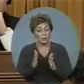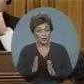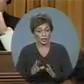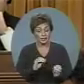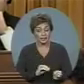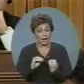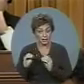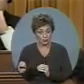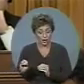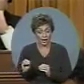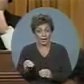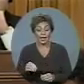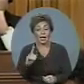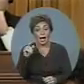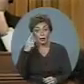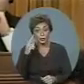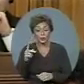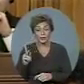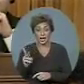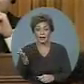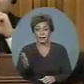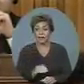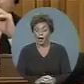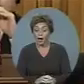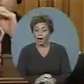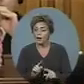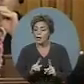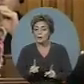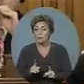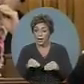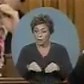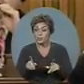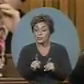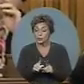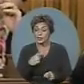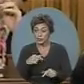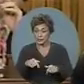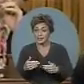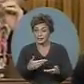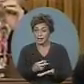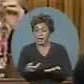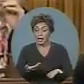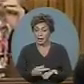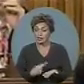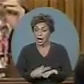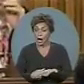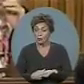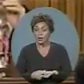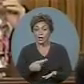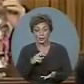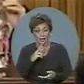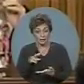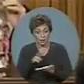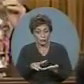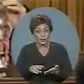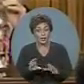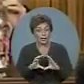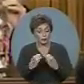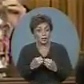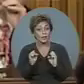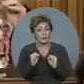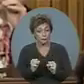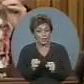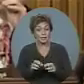quote, ensure that they have the capacity to undertake the terms of the agreement. But this is ridiculous. The Afghan Commission's got